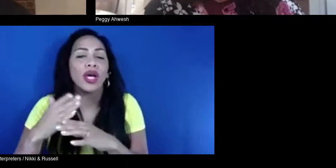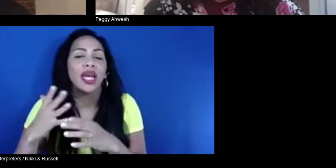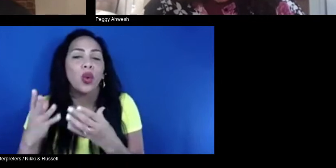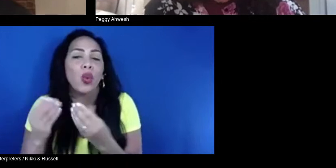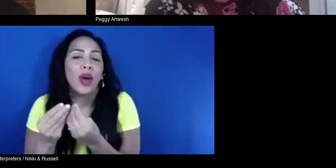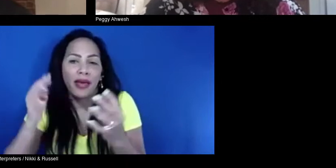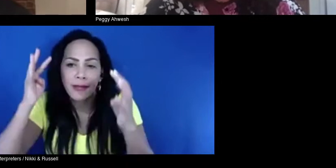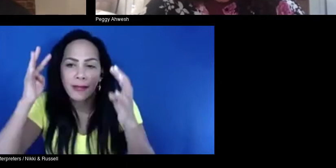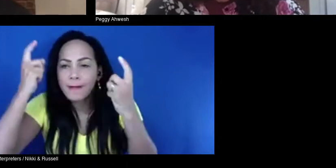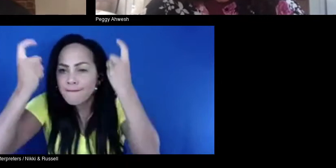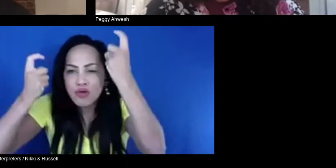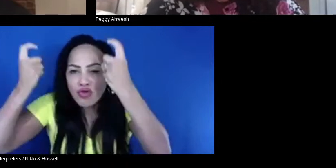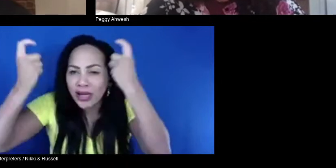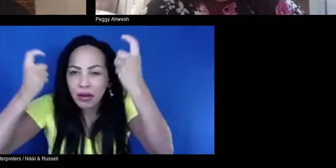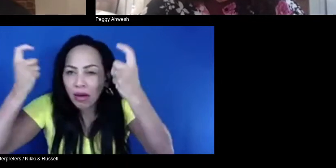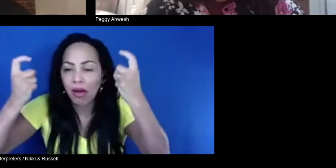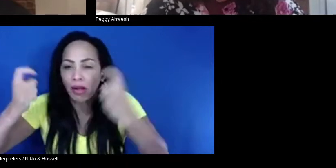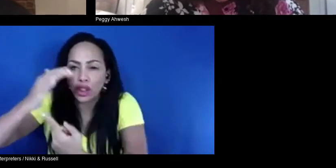social concerns and